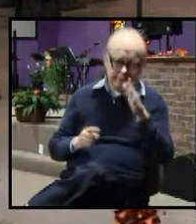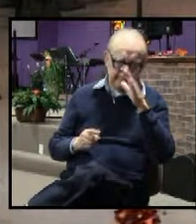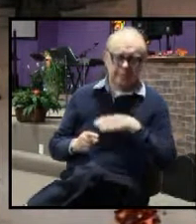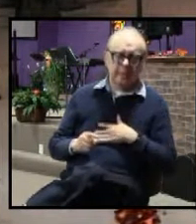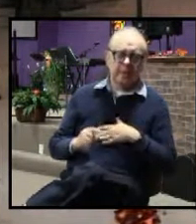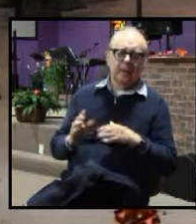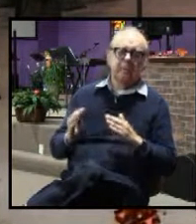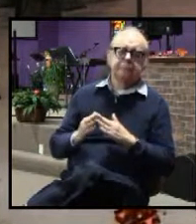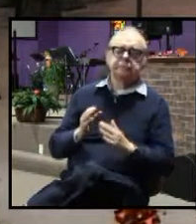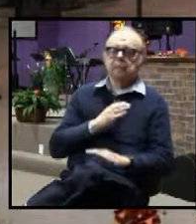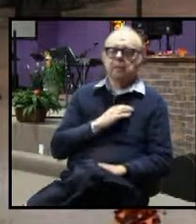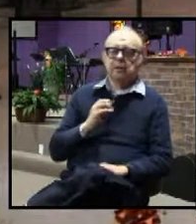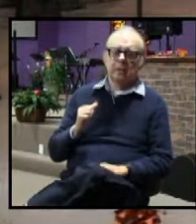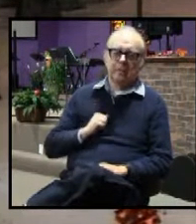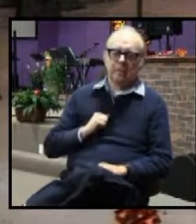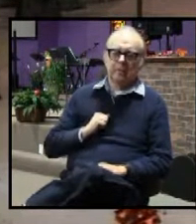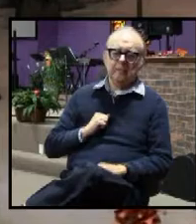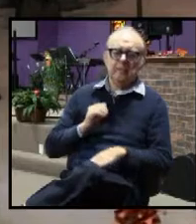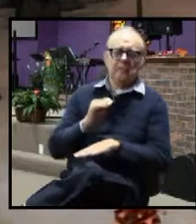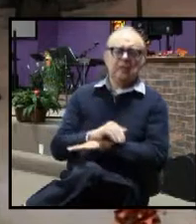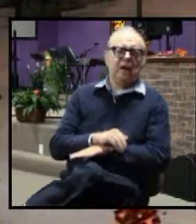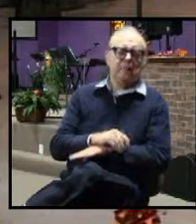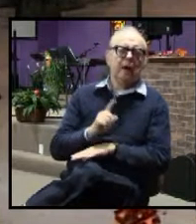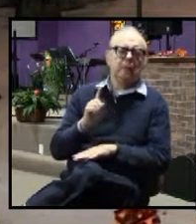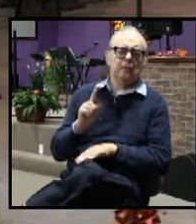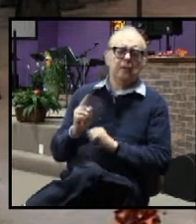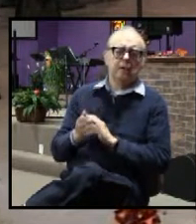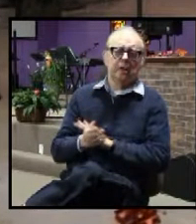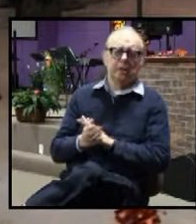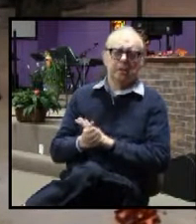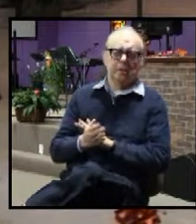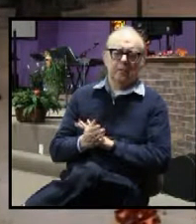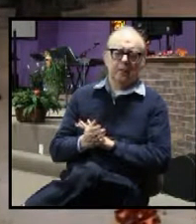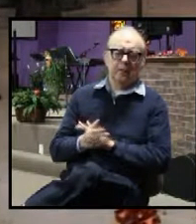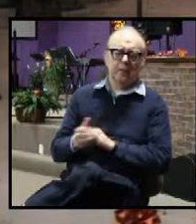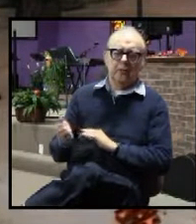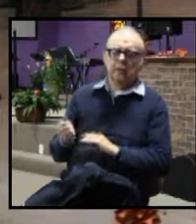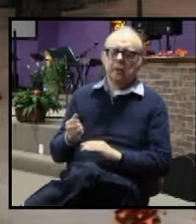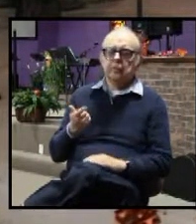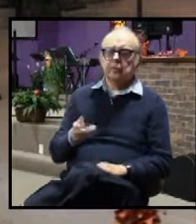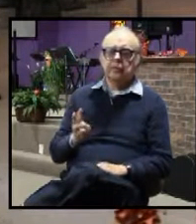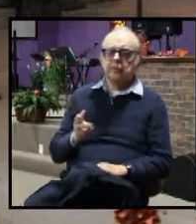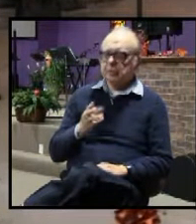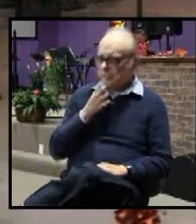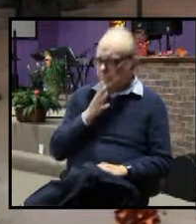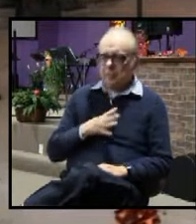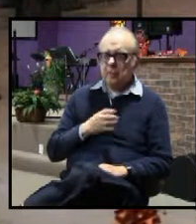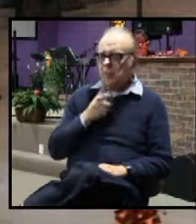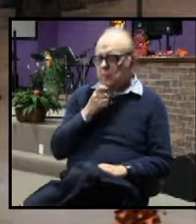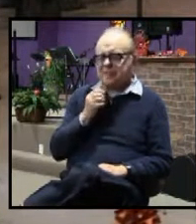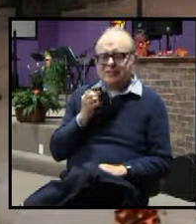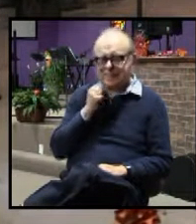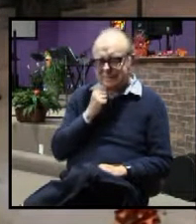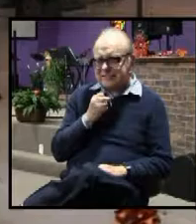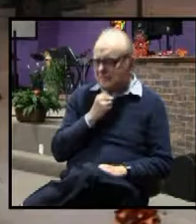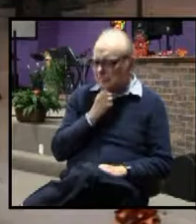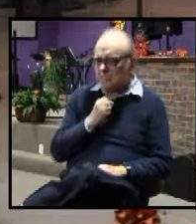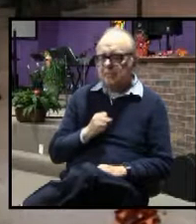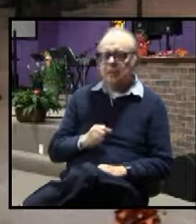for this guy in the city of Atlanta. And one night about 1 o'clock in the morning, he took a 26-year-old lady who was